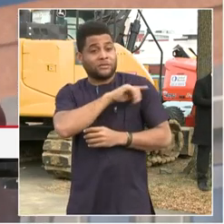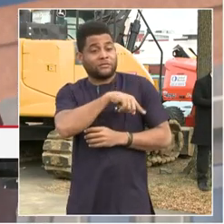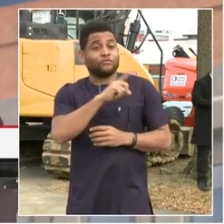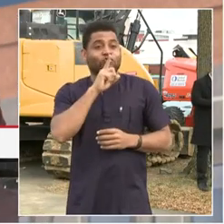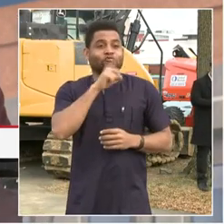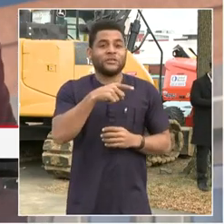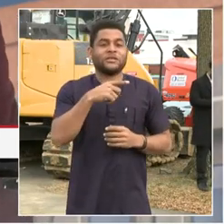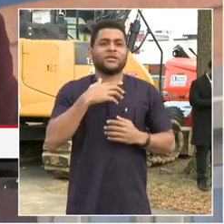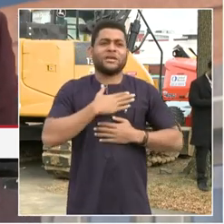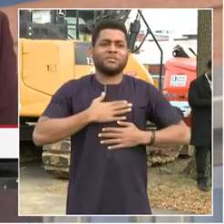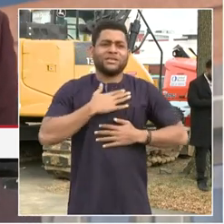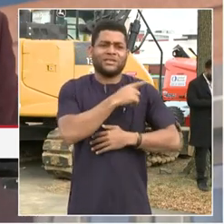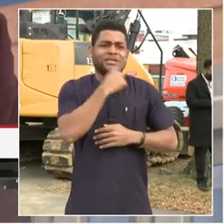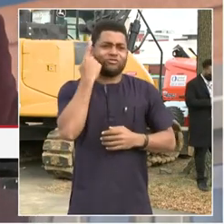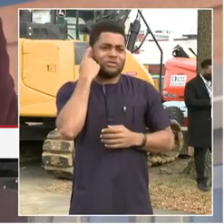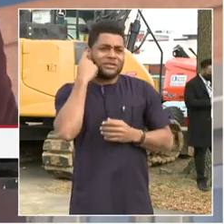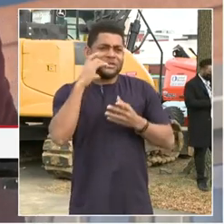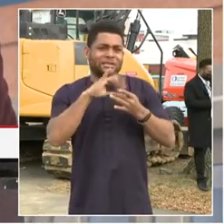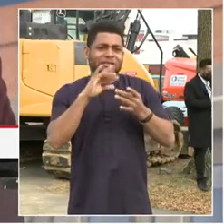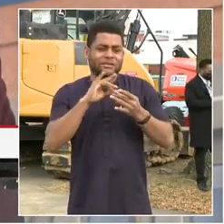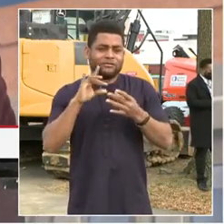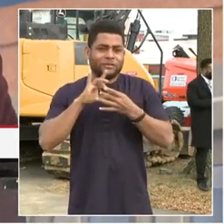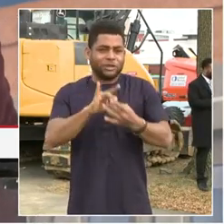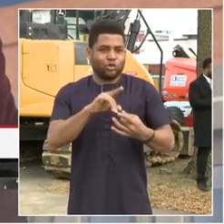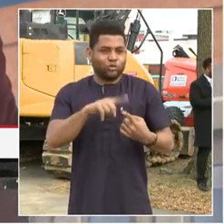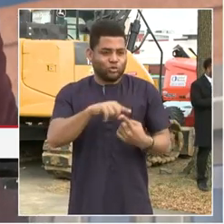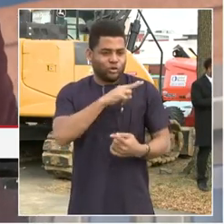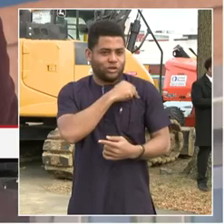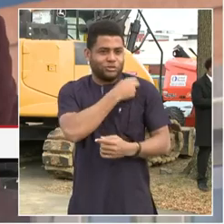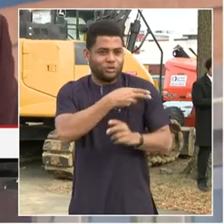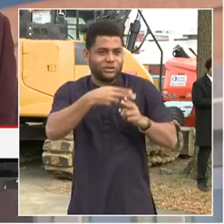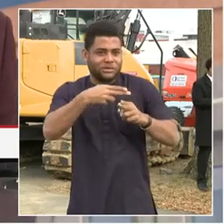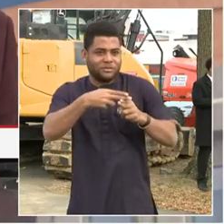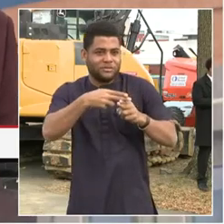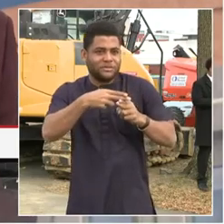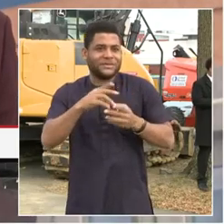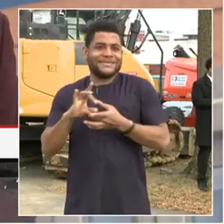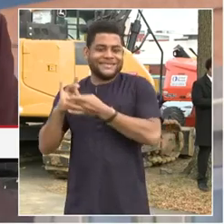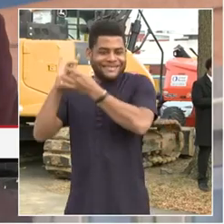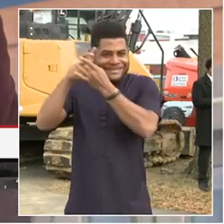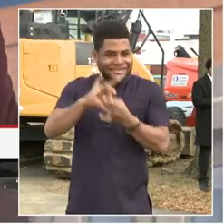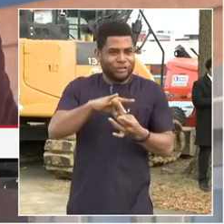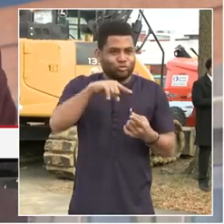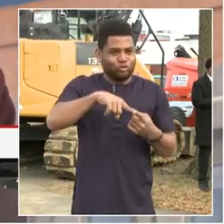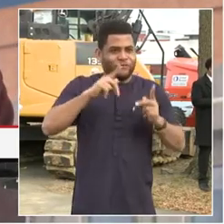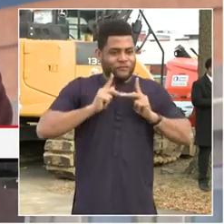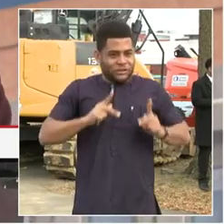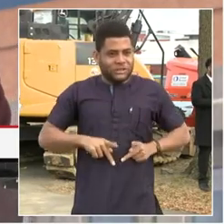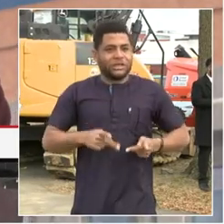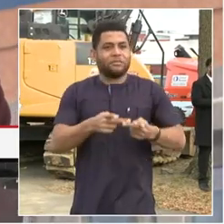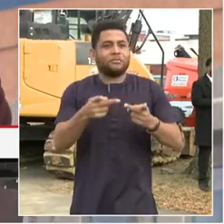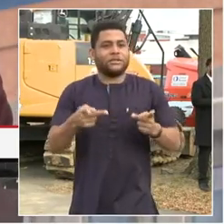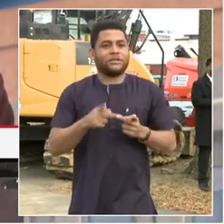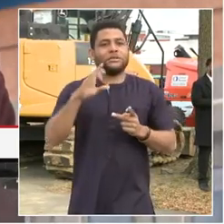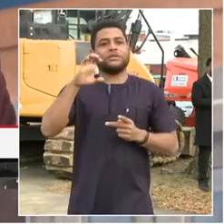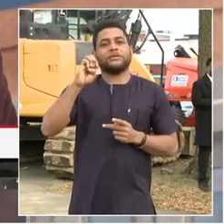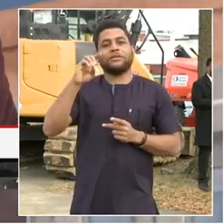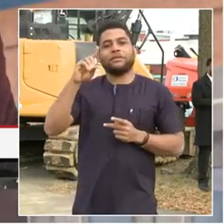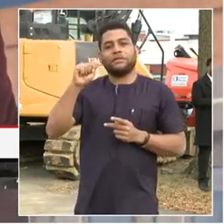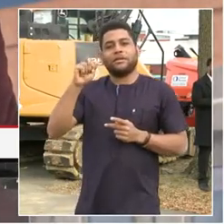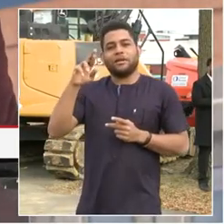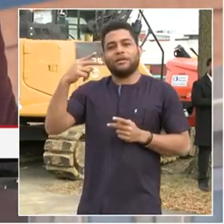only connecting to the actual physical place of Cedar Hill, but also being connected to the work and legacy of